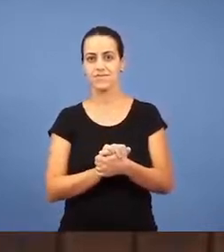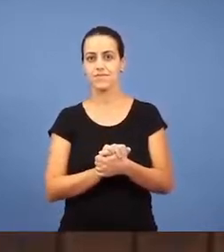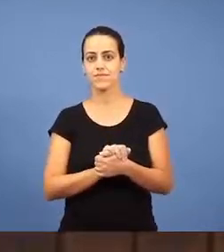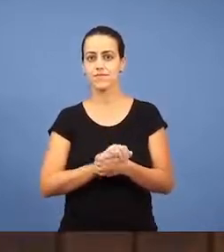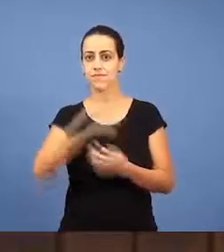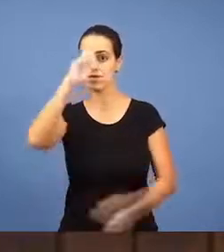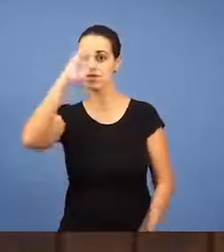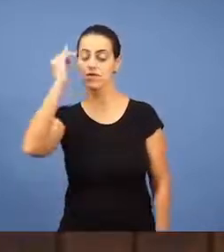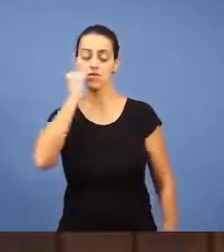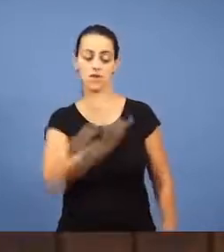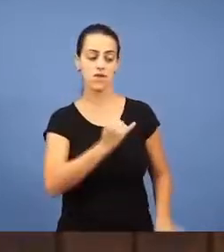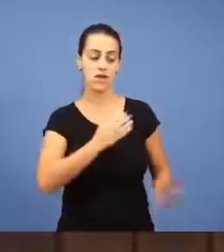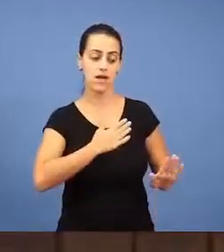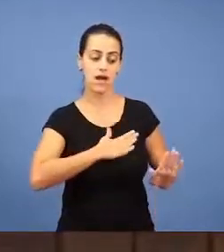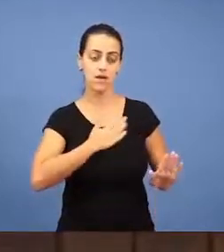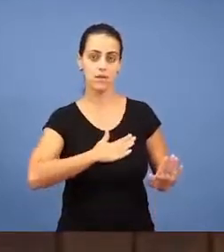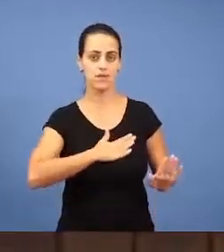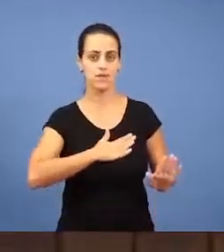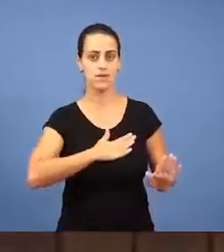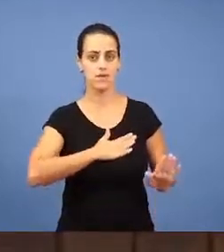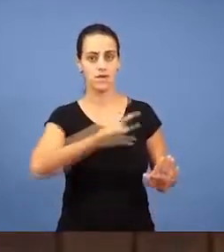haste.